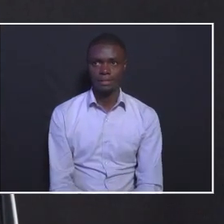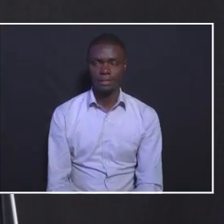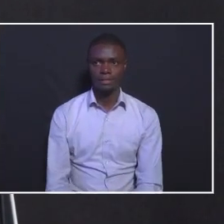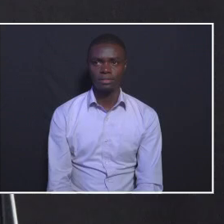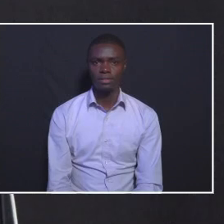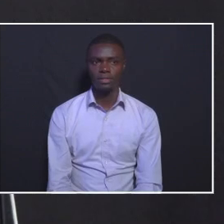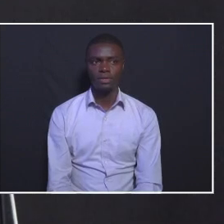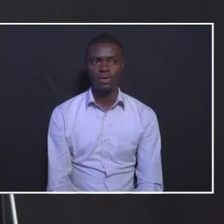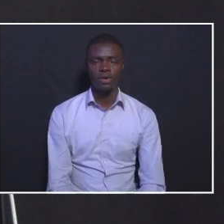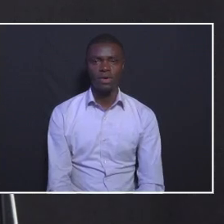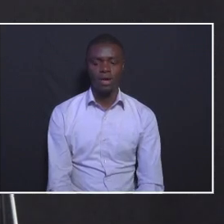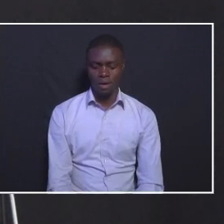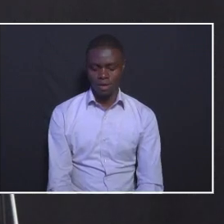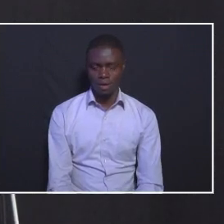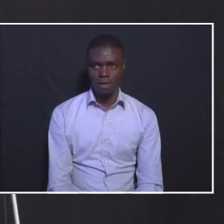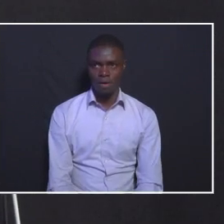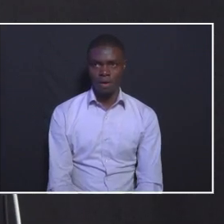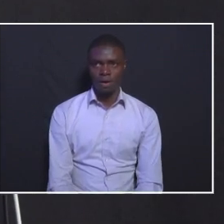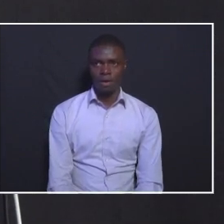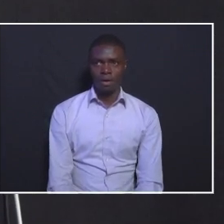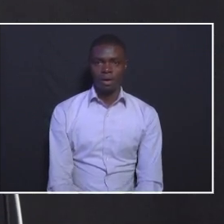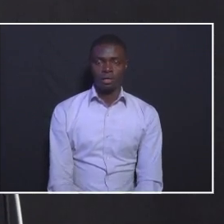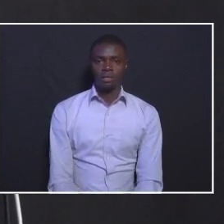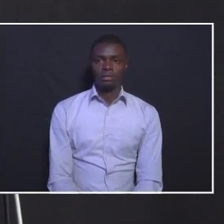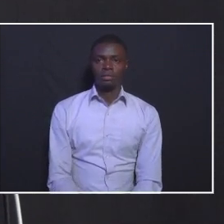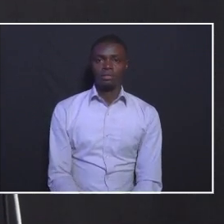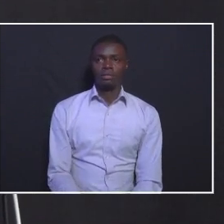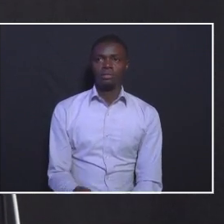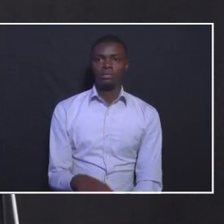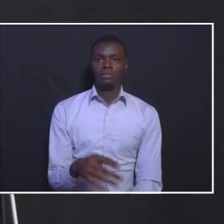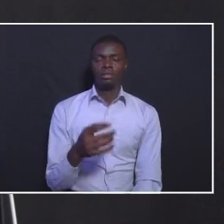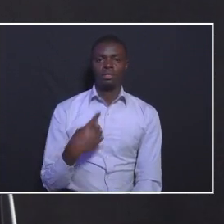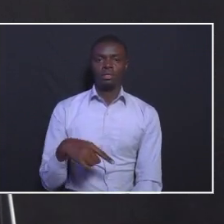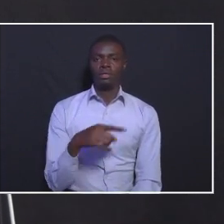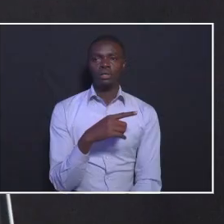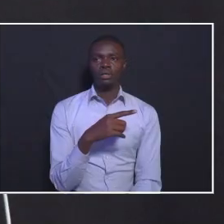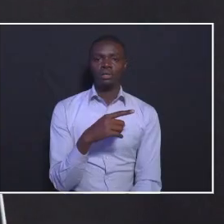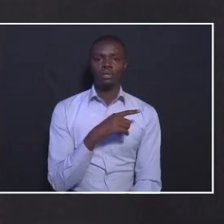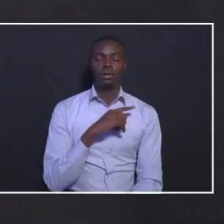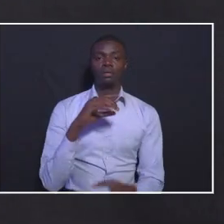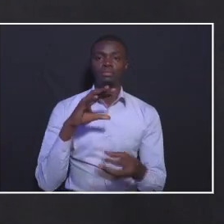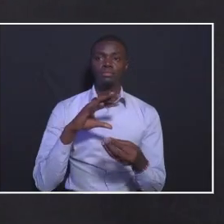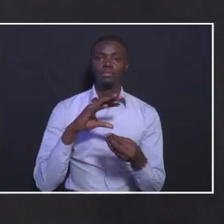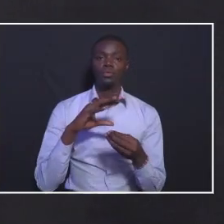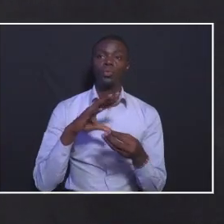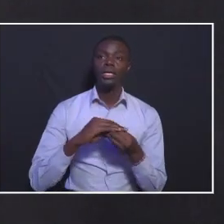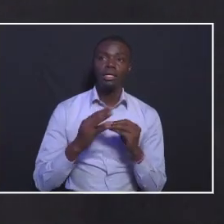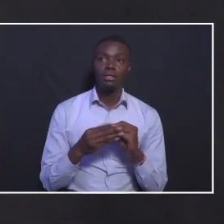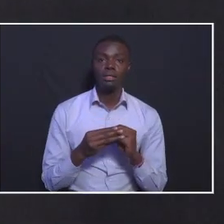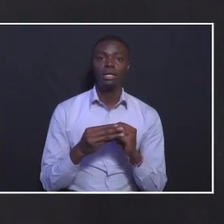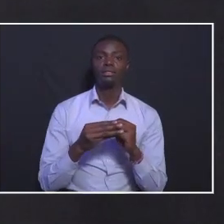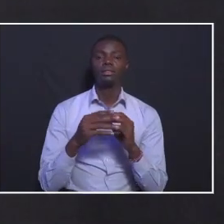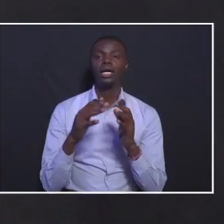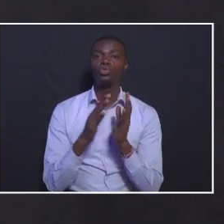And what that helped us do is we were able to create a very interesting sonic